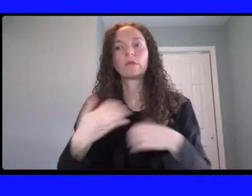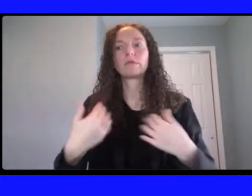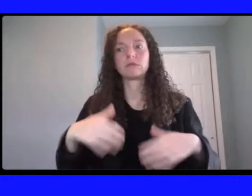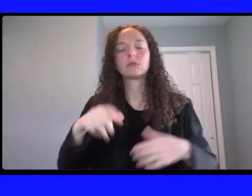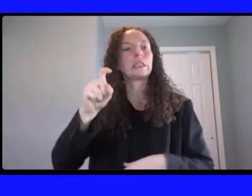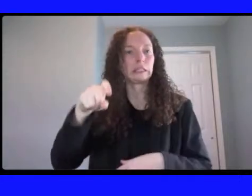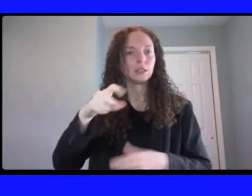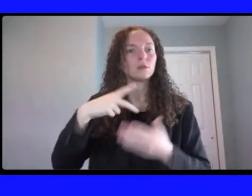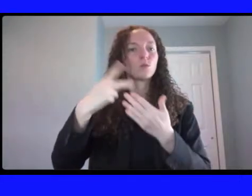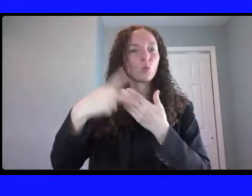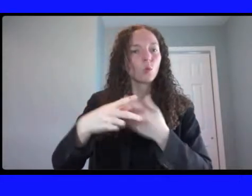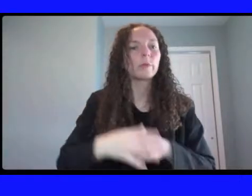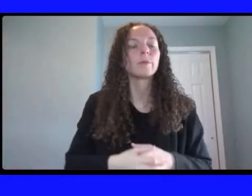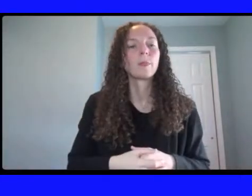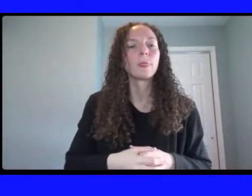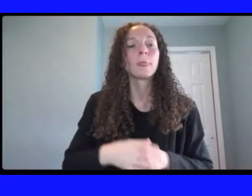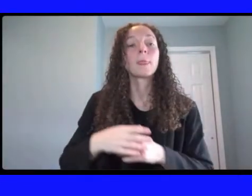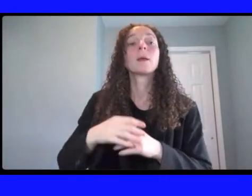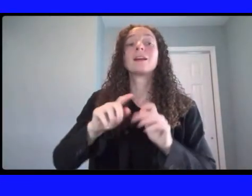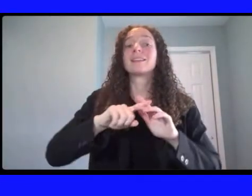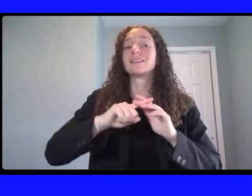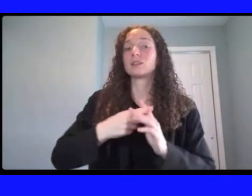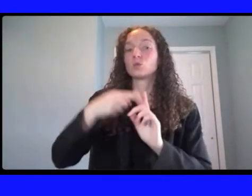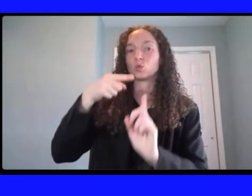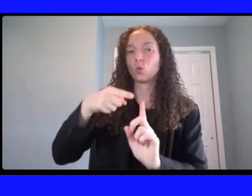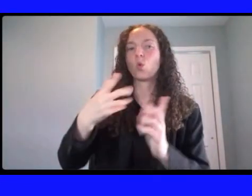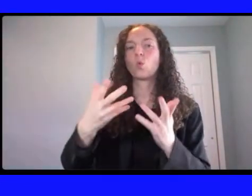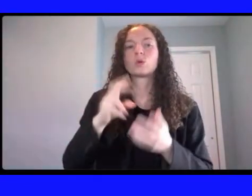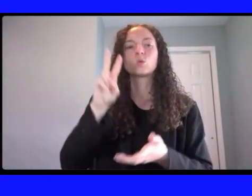that position. We reached